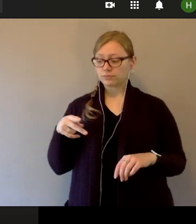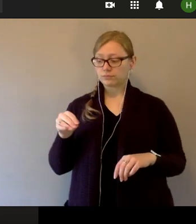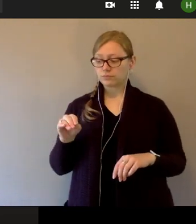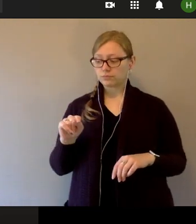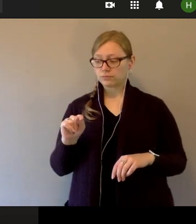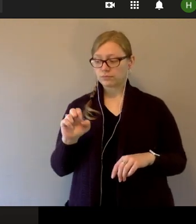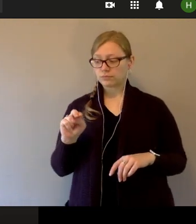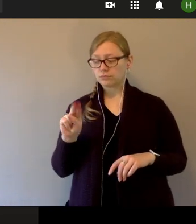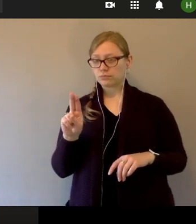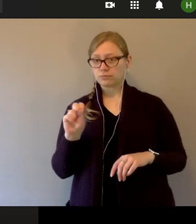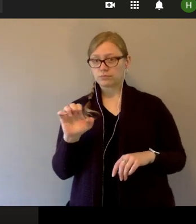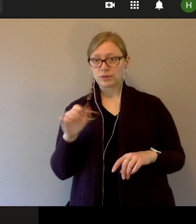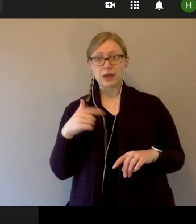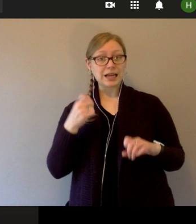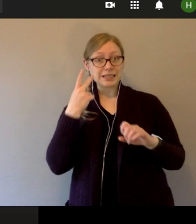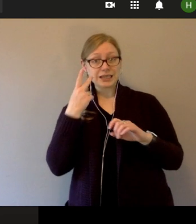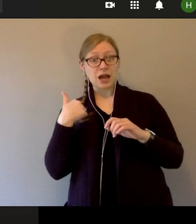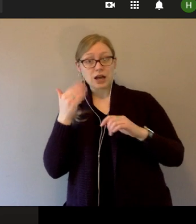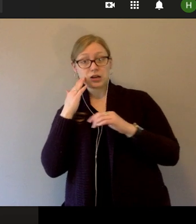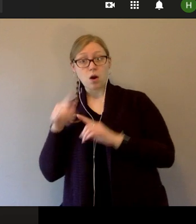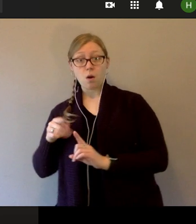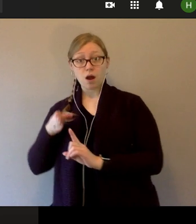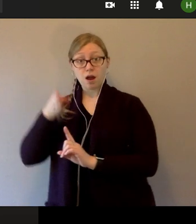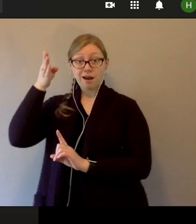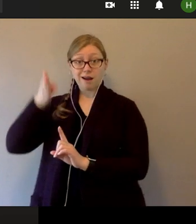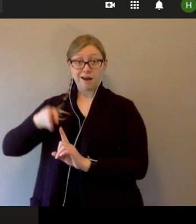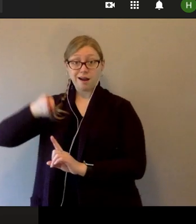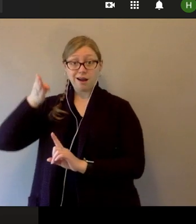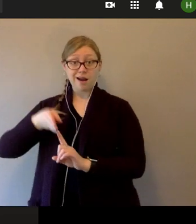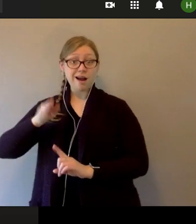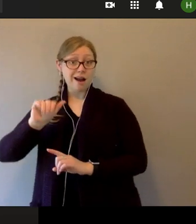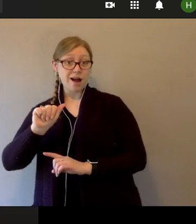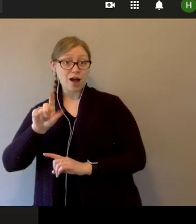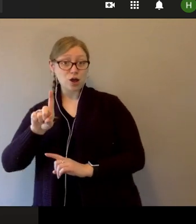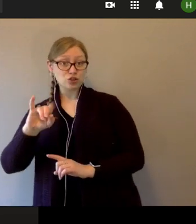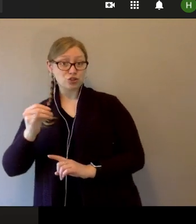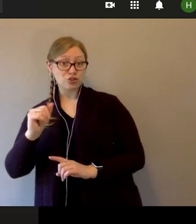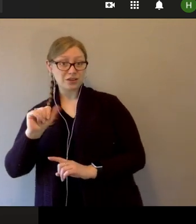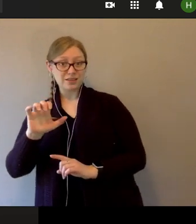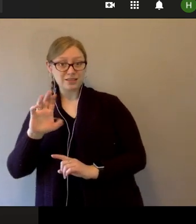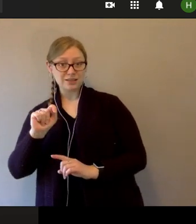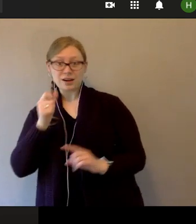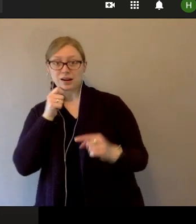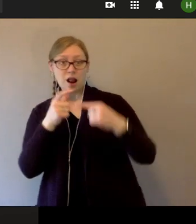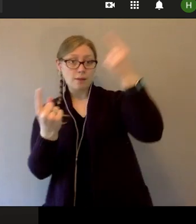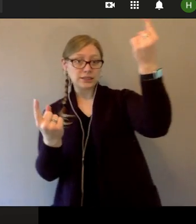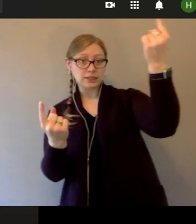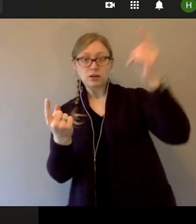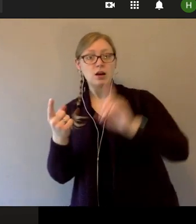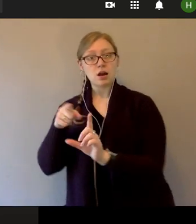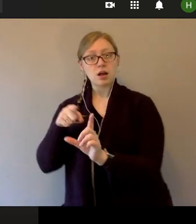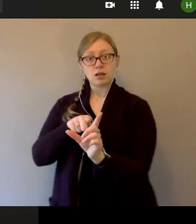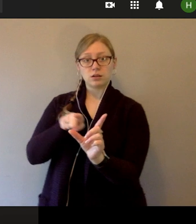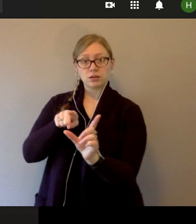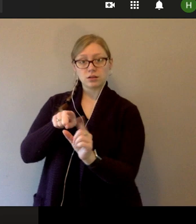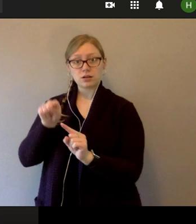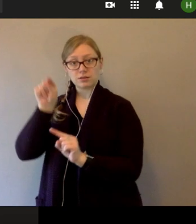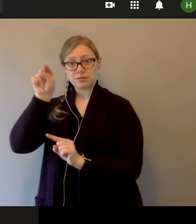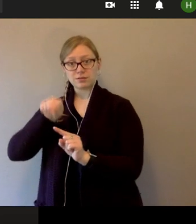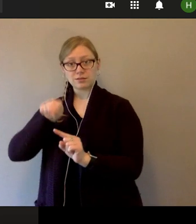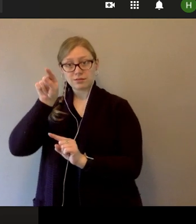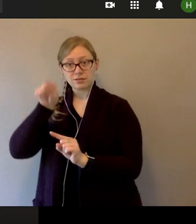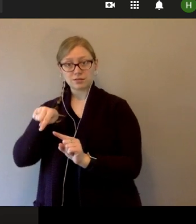know the adjacent side this time. So this is my adjacent side. And so adjacent and hypotenuse for a